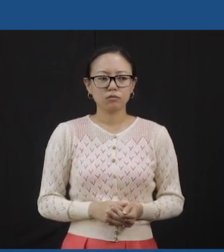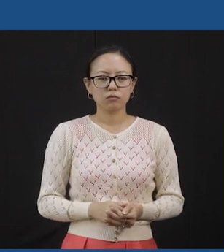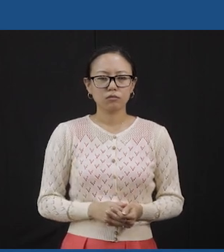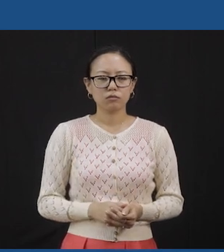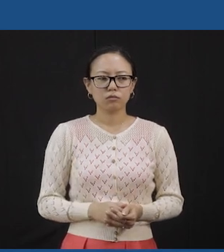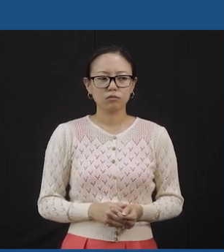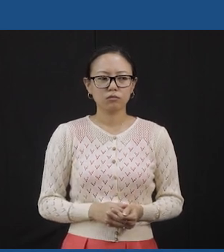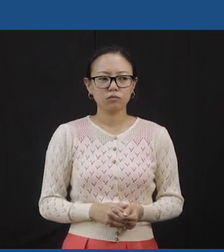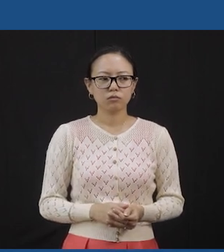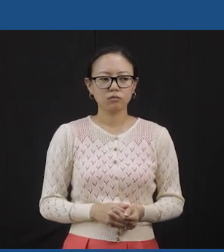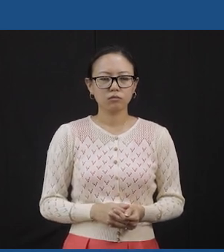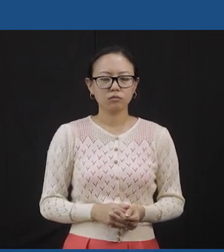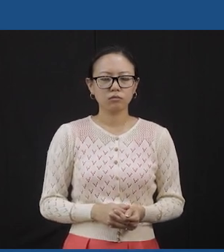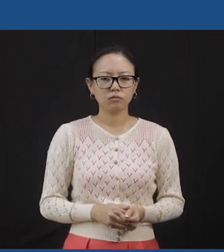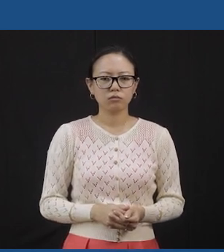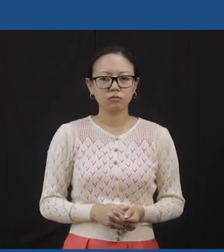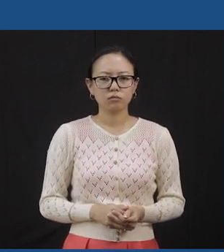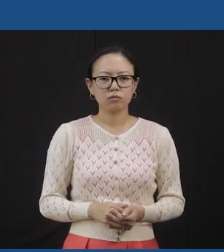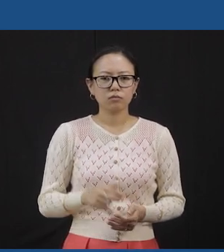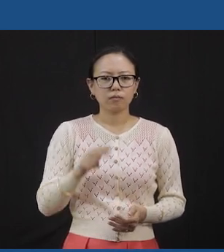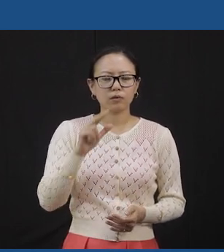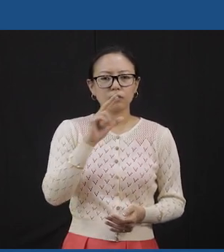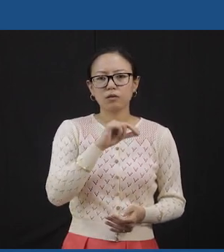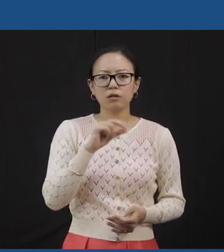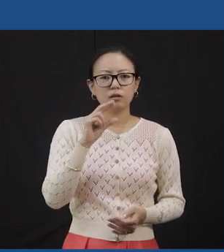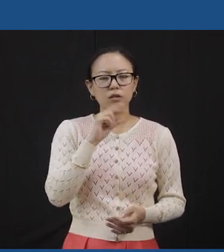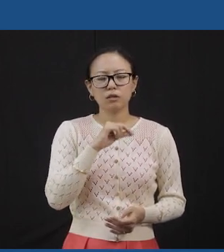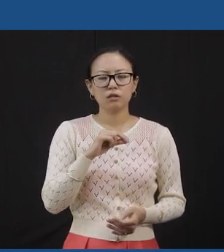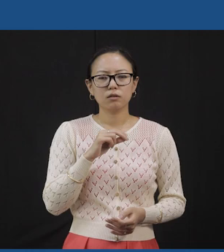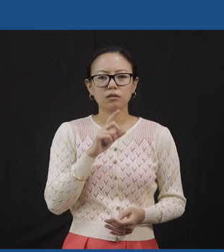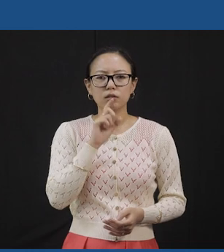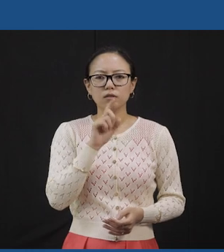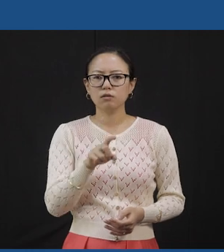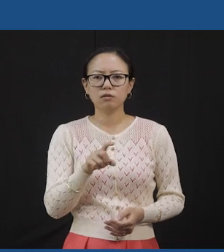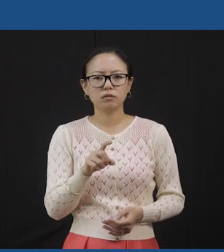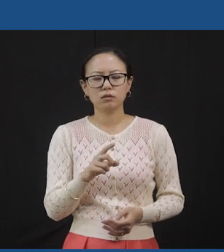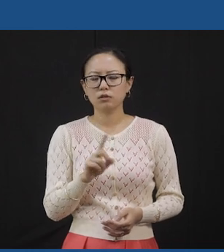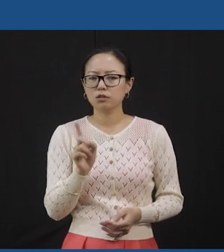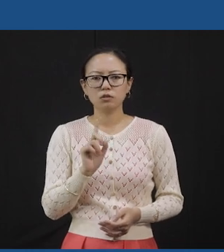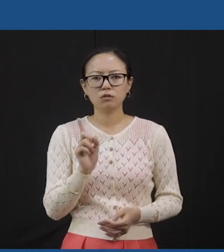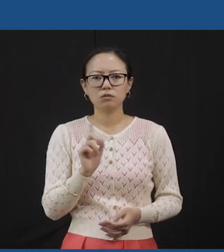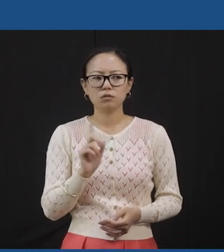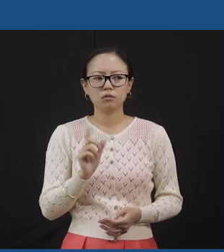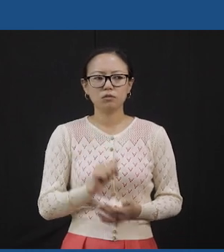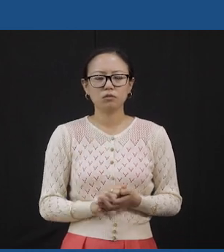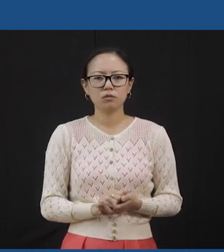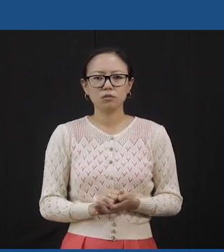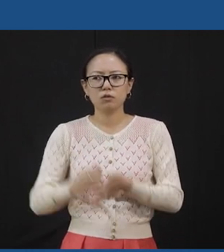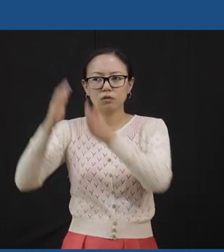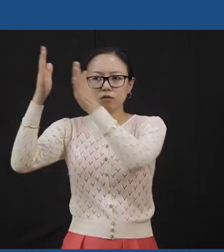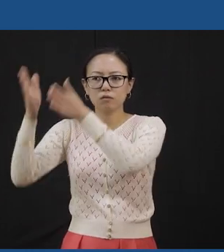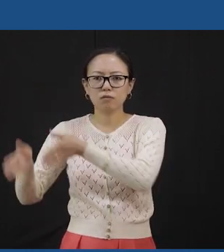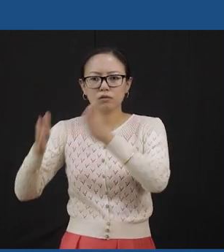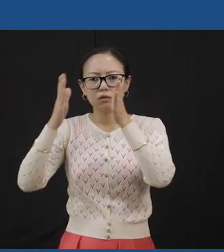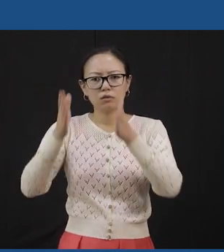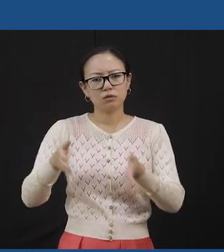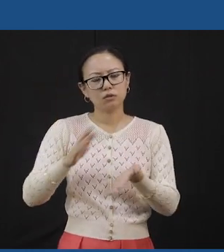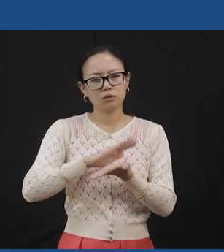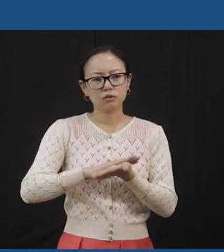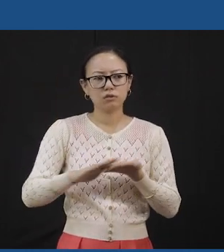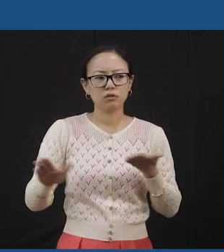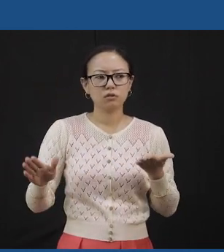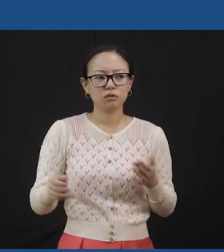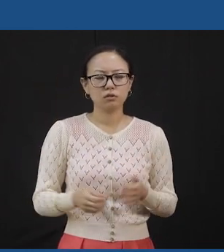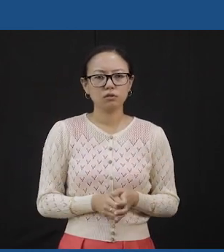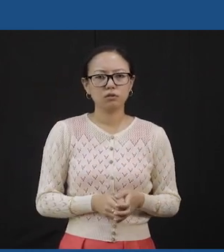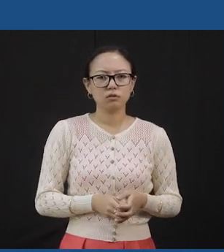So I won't repeat again because the first and second has been done. Now we will add the hundreds, which is written in